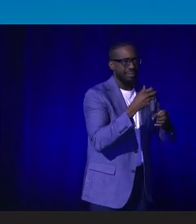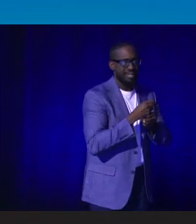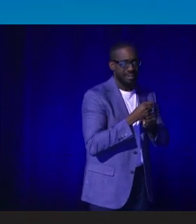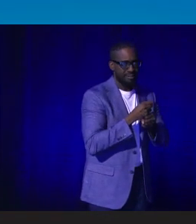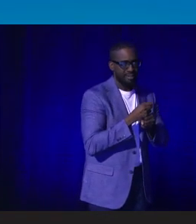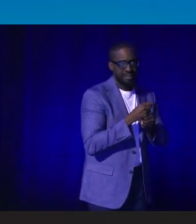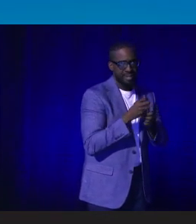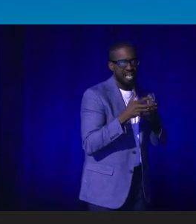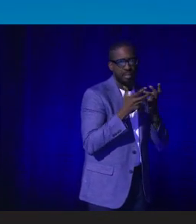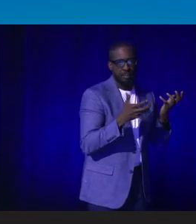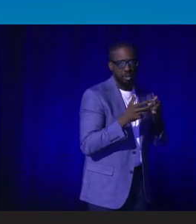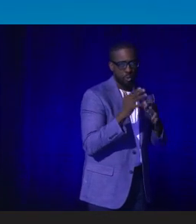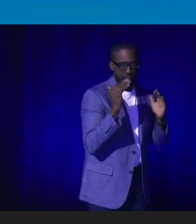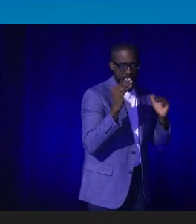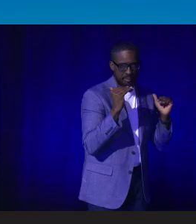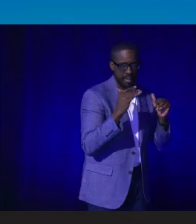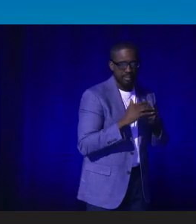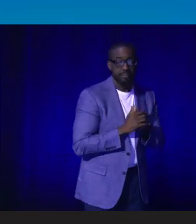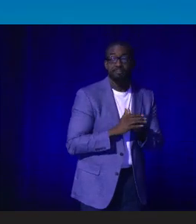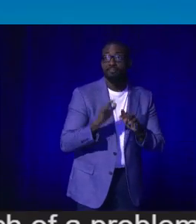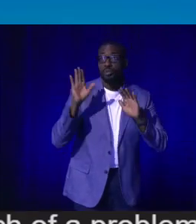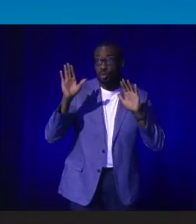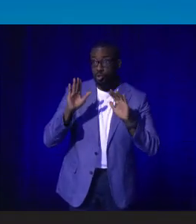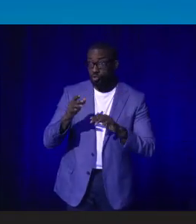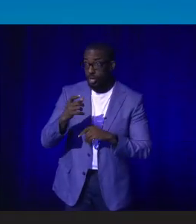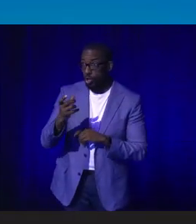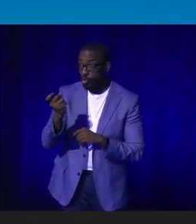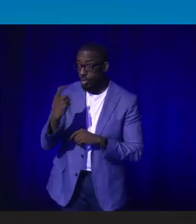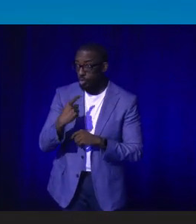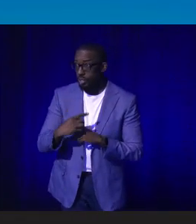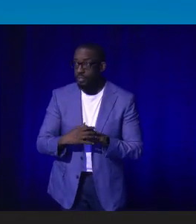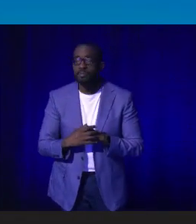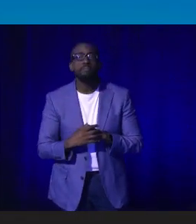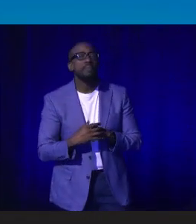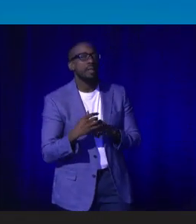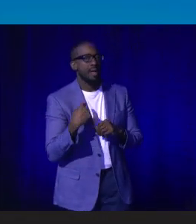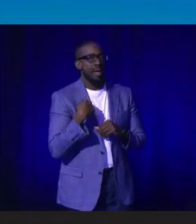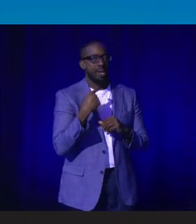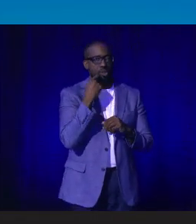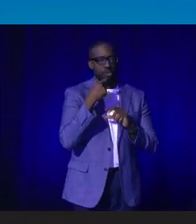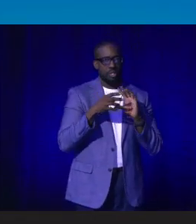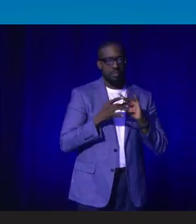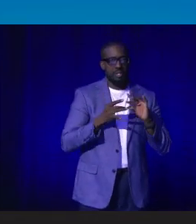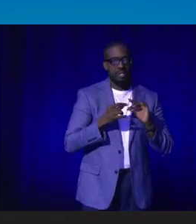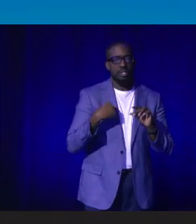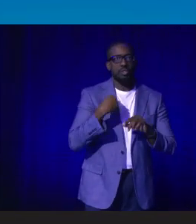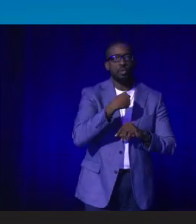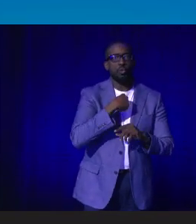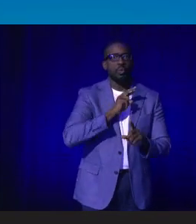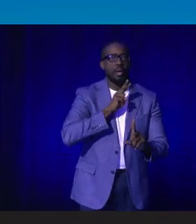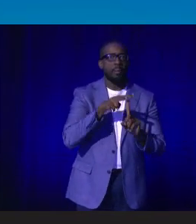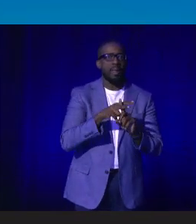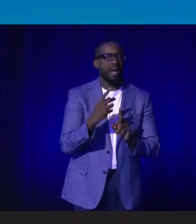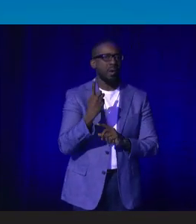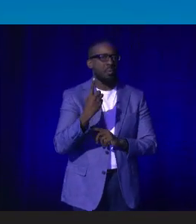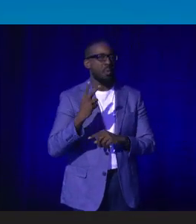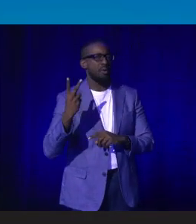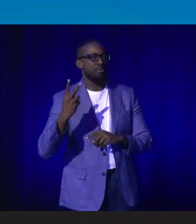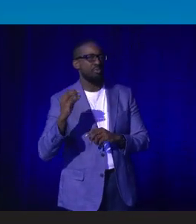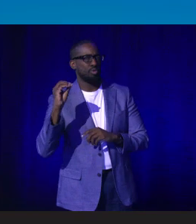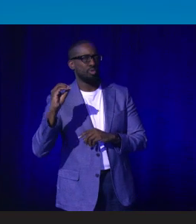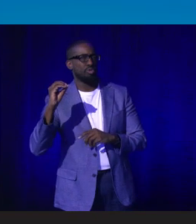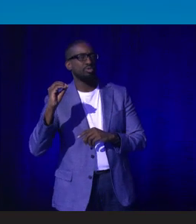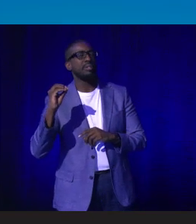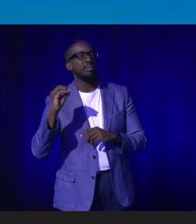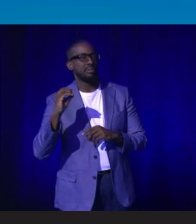expect? Yes, great question. So I think, so I mentioned, we're applying 1 to 2 degrees of difference